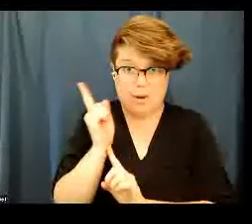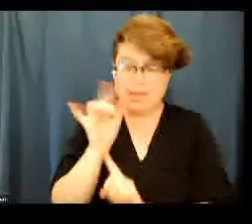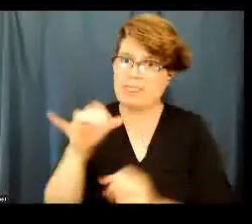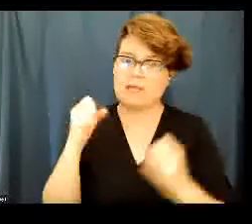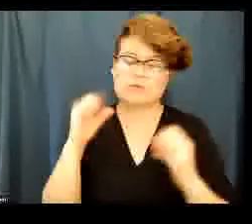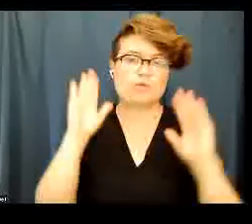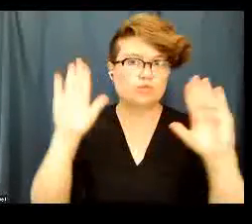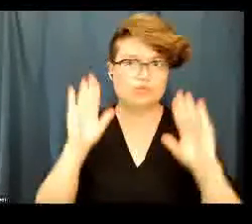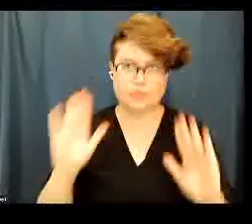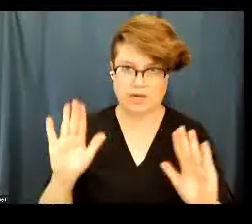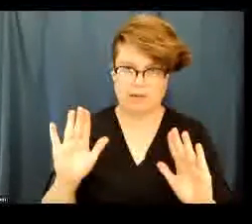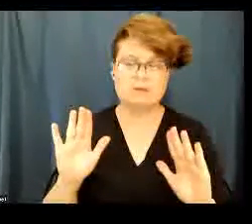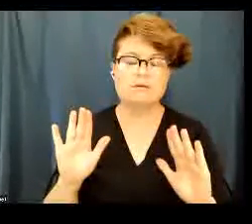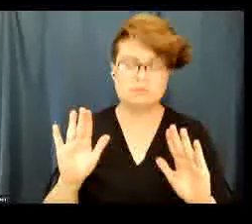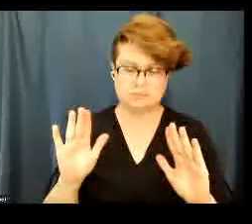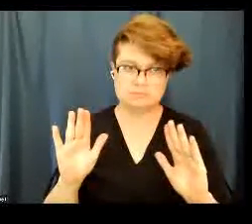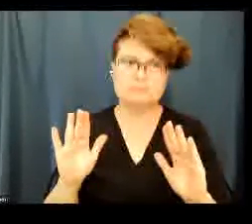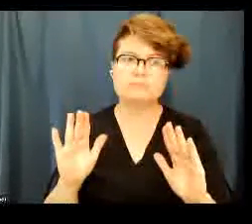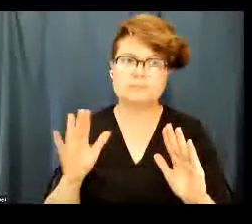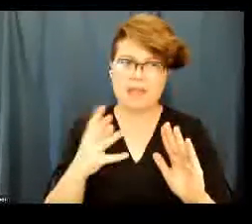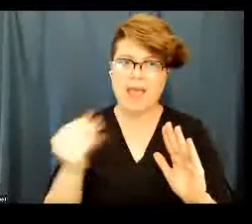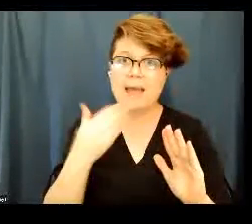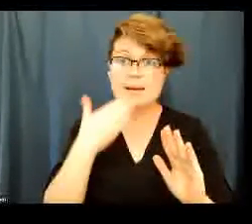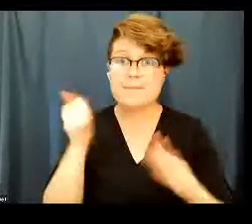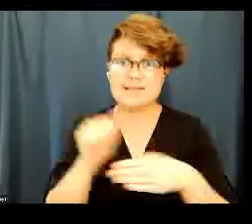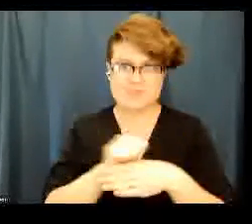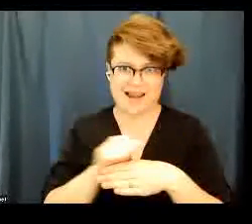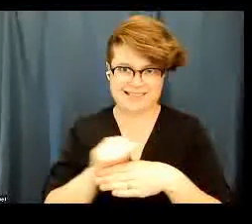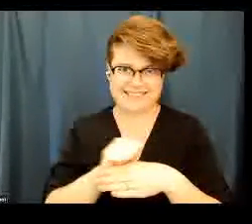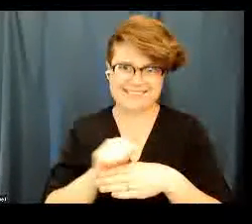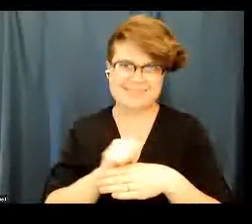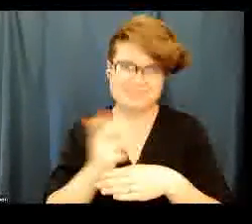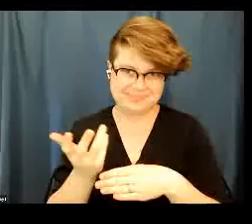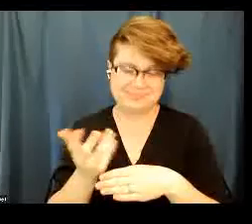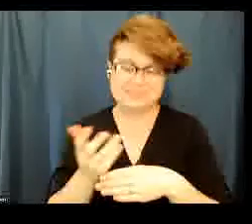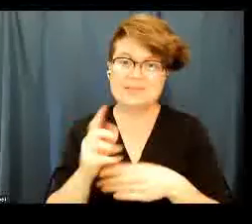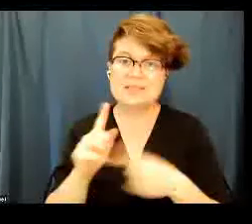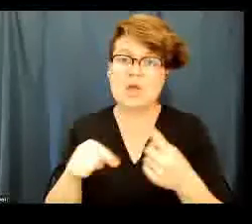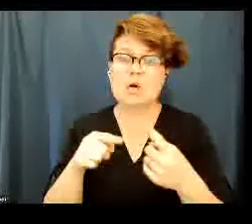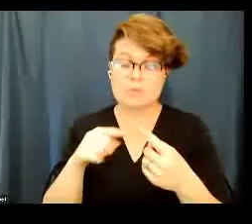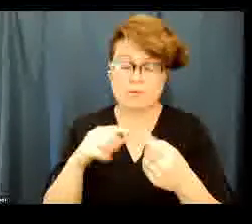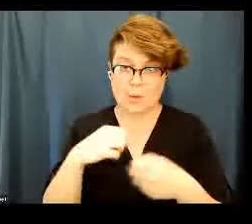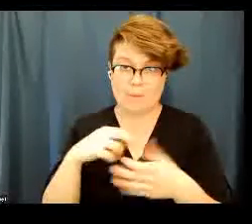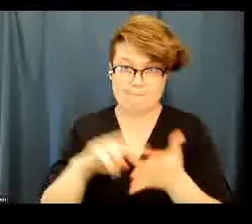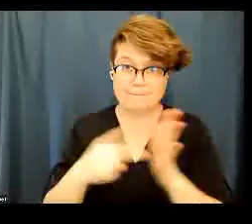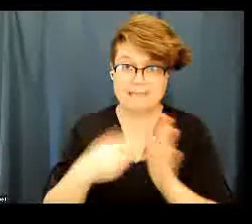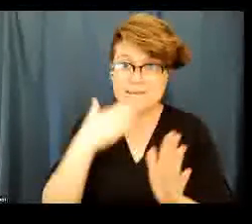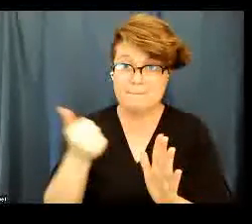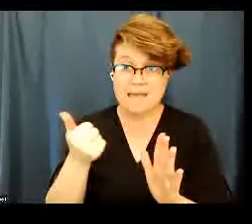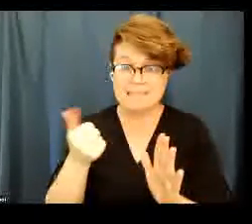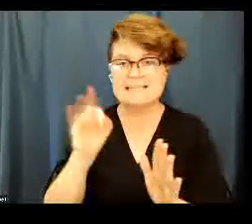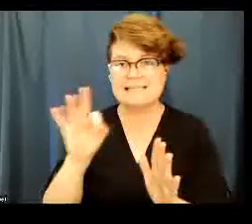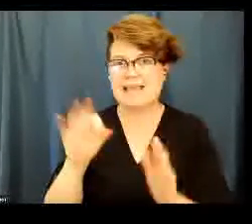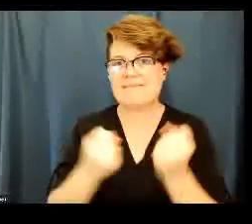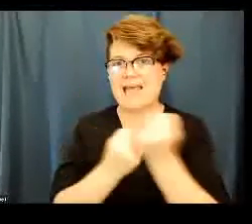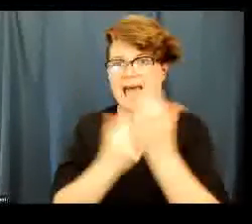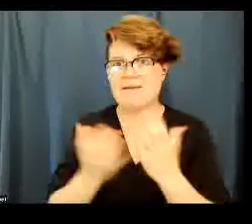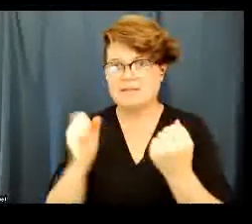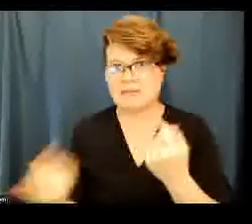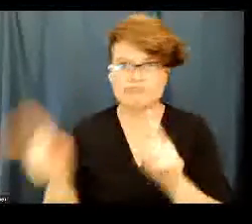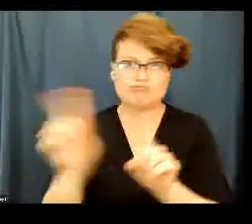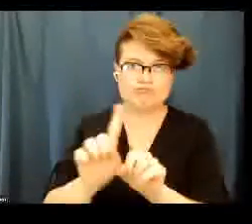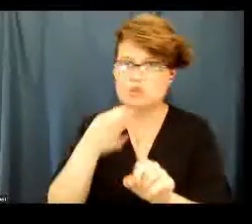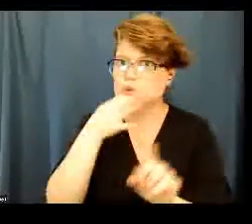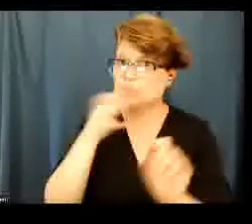that's also a best practice, right? When the advocate's there as soon as possible. And then they're providing lots of